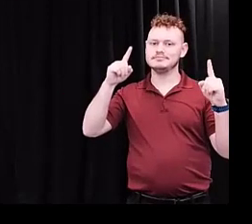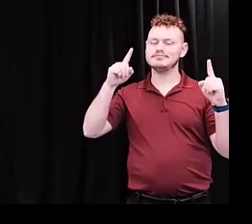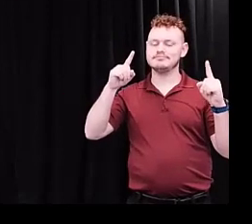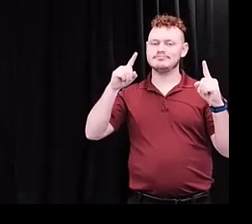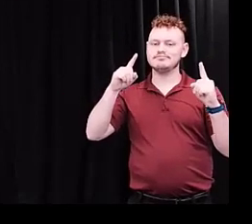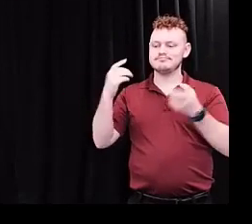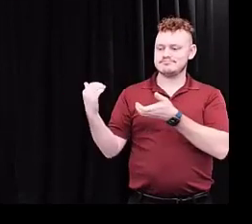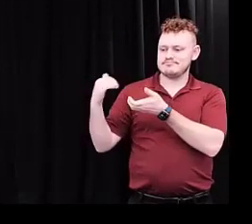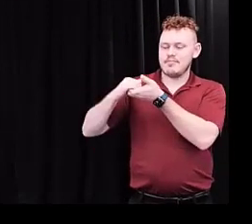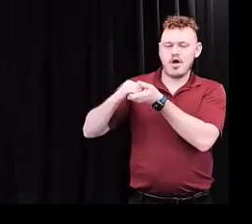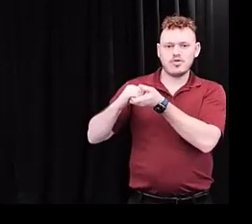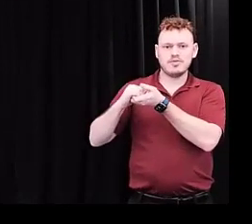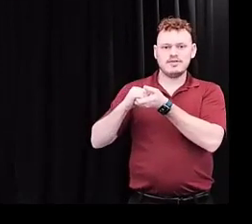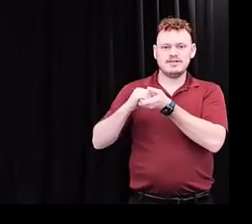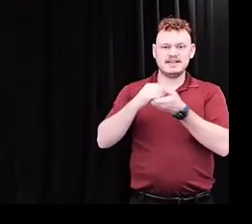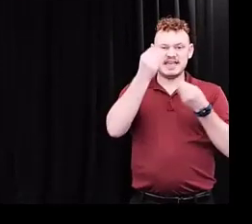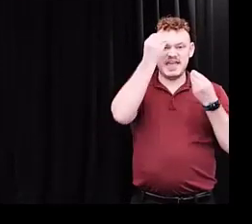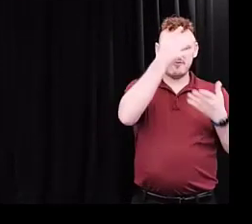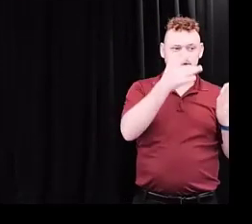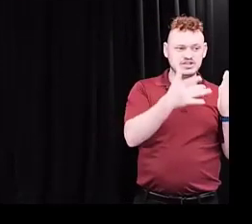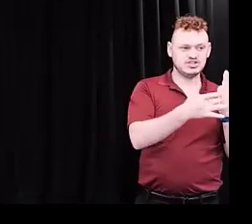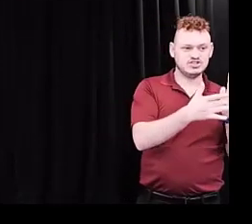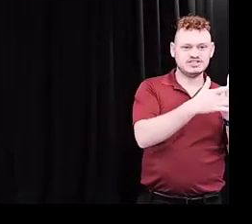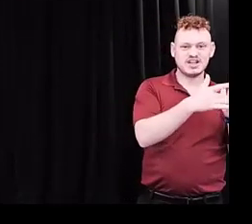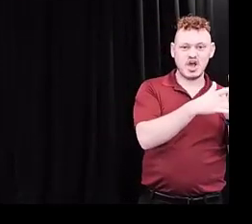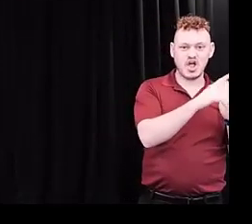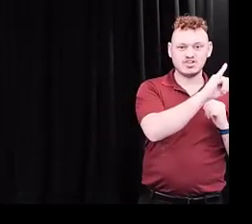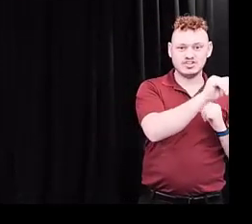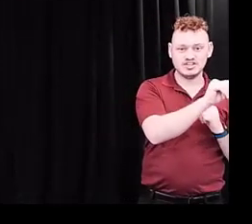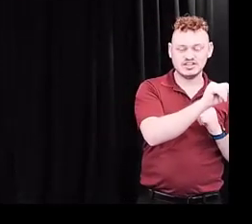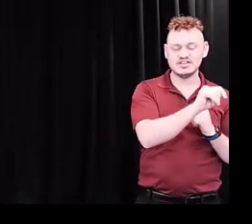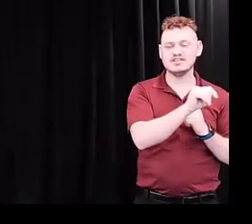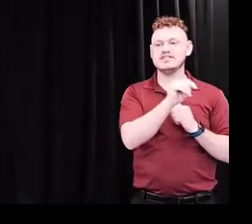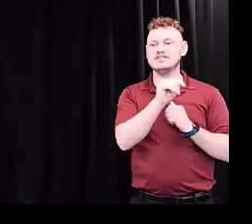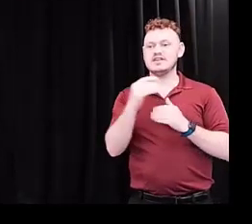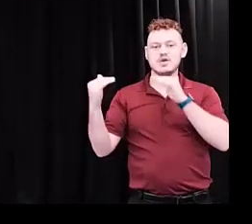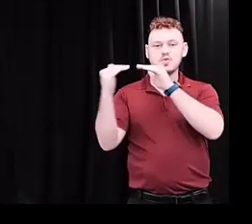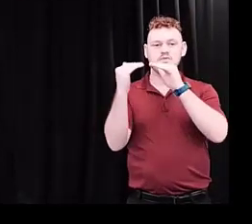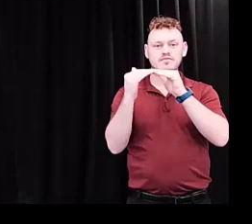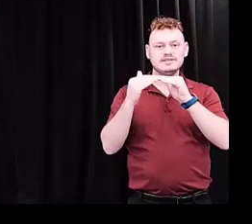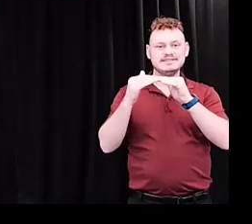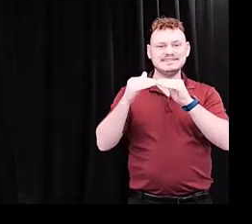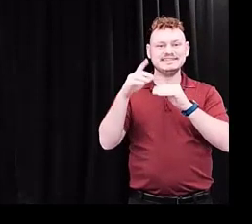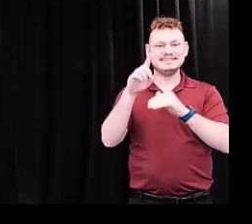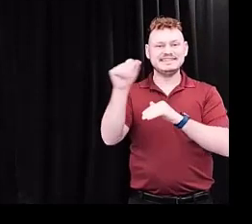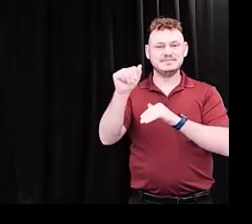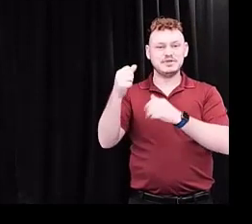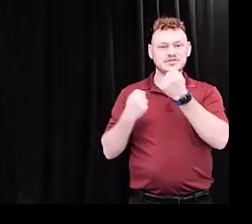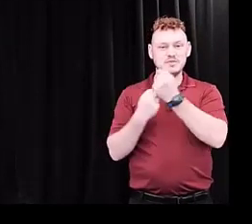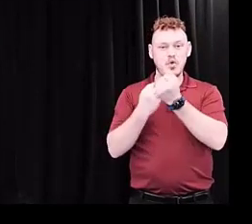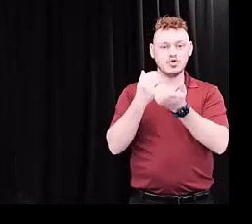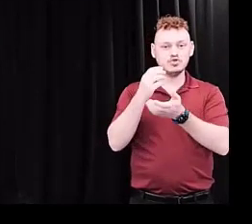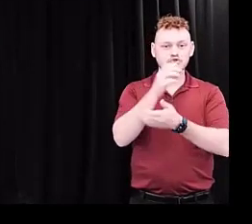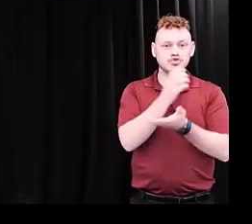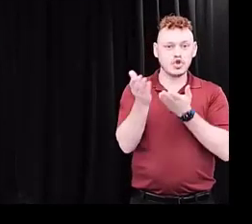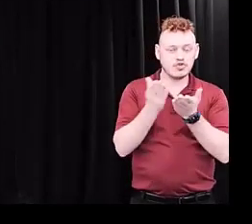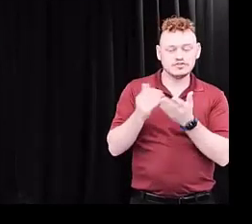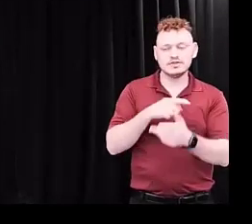with information technology, partnering with your equivalent of disability support services, library